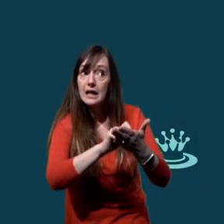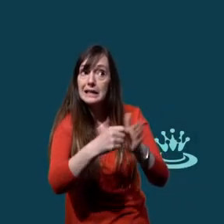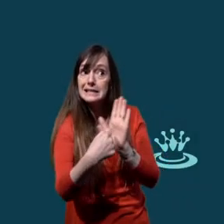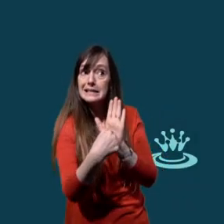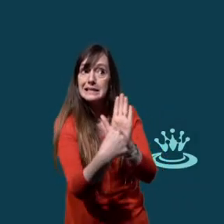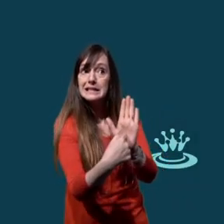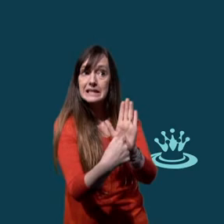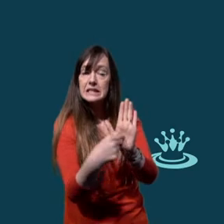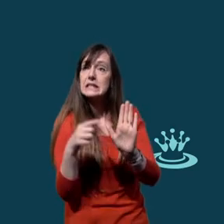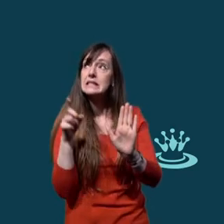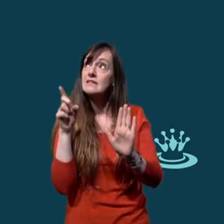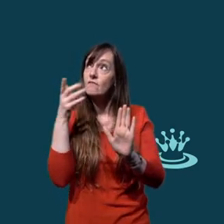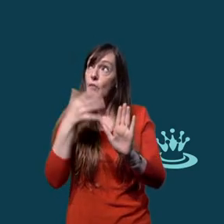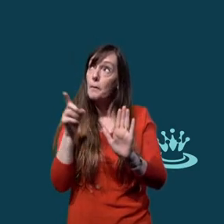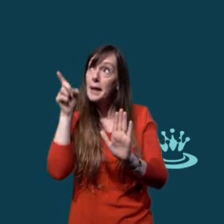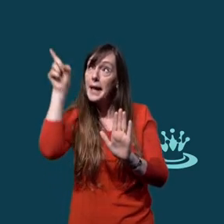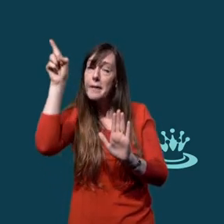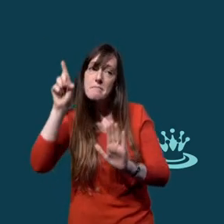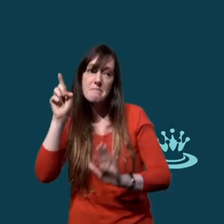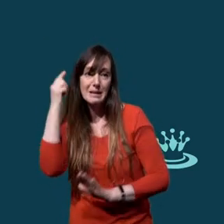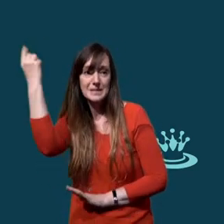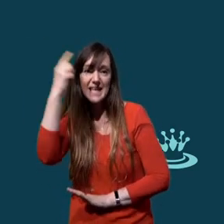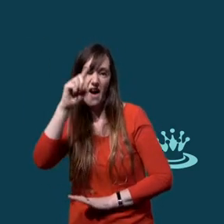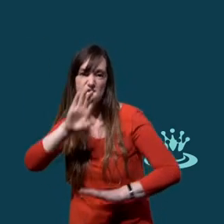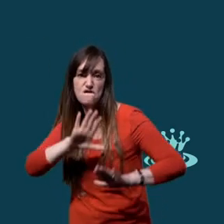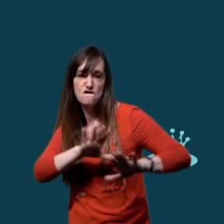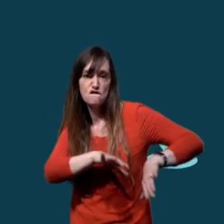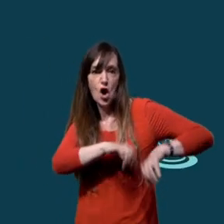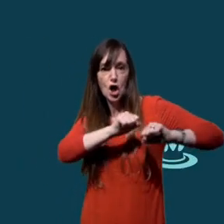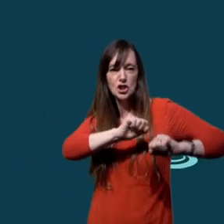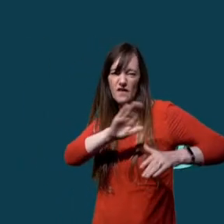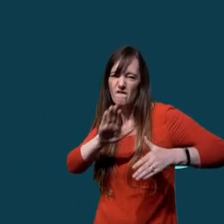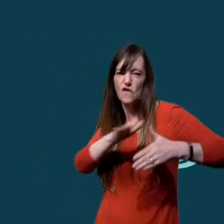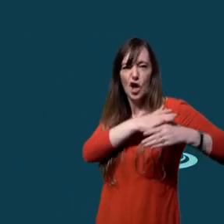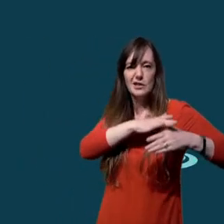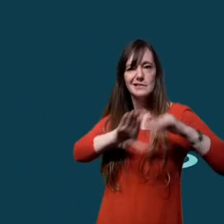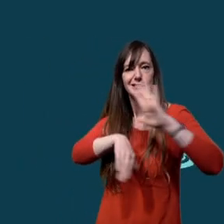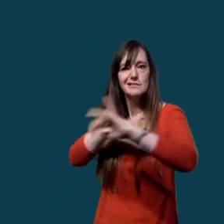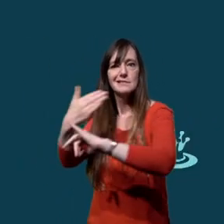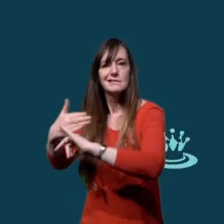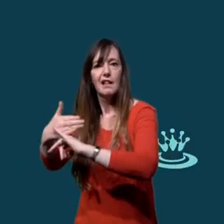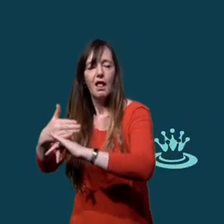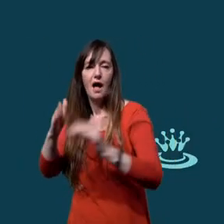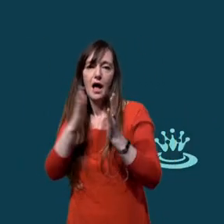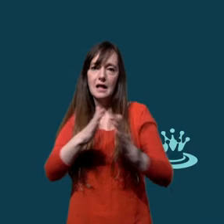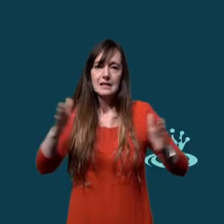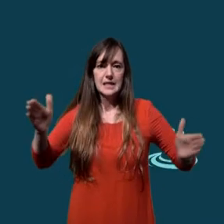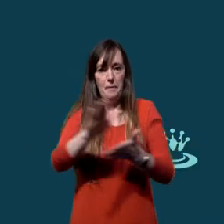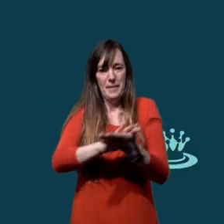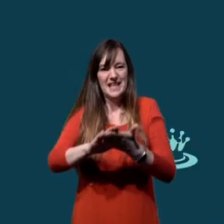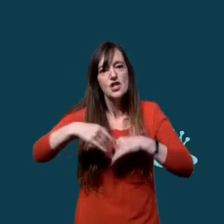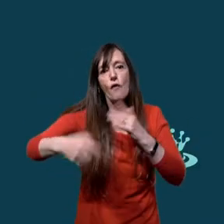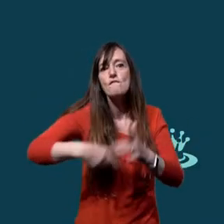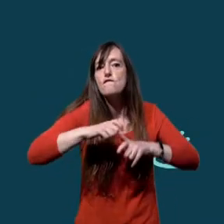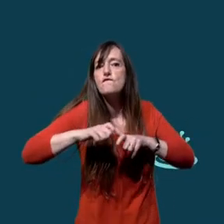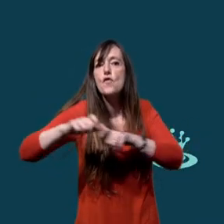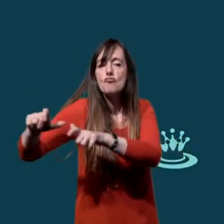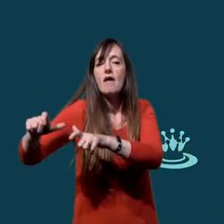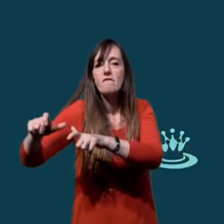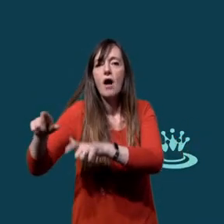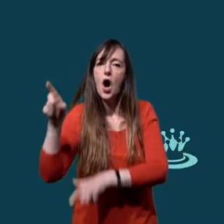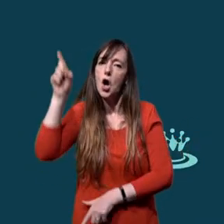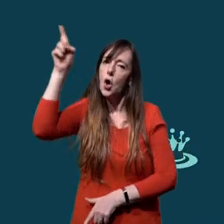who is the first and the last. In other words, I am the forever God. I